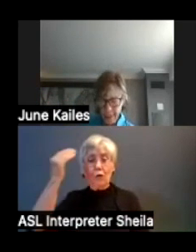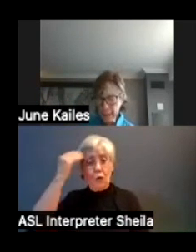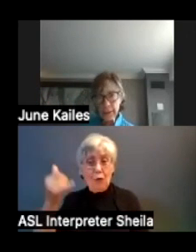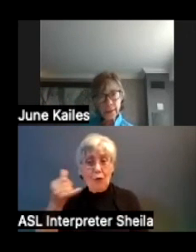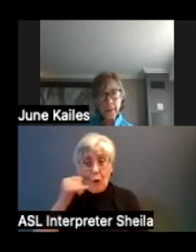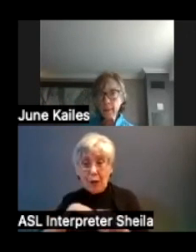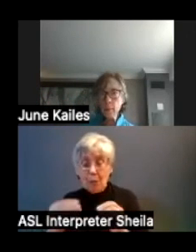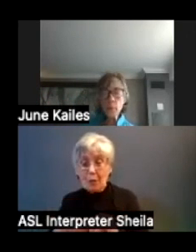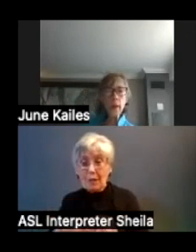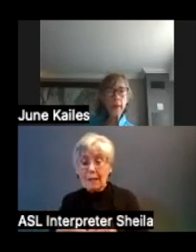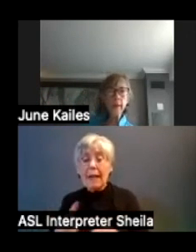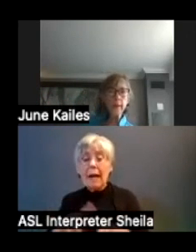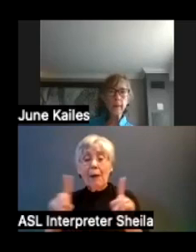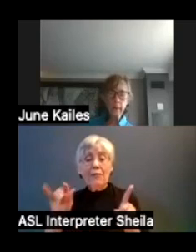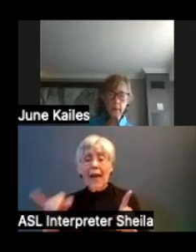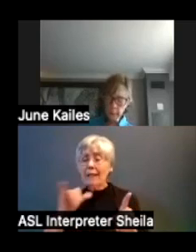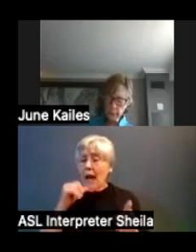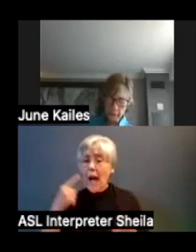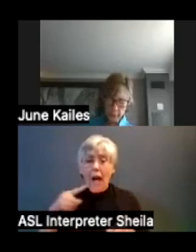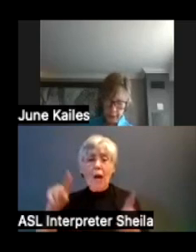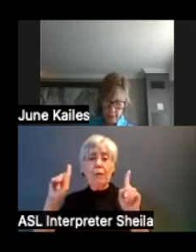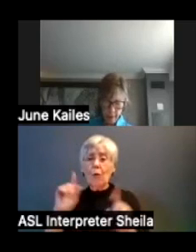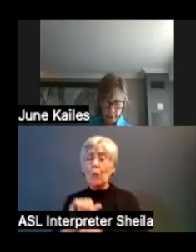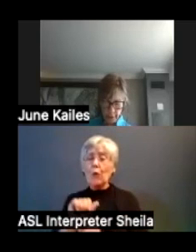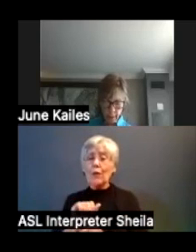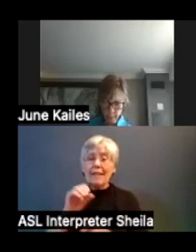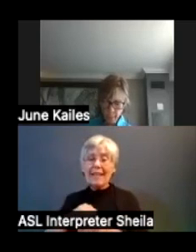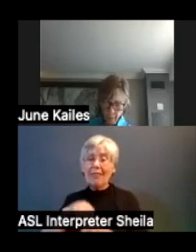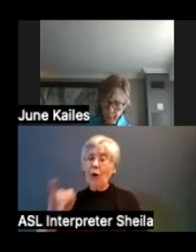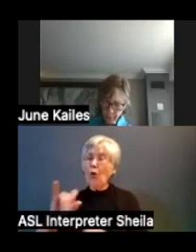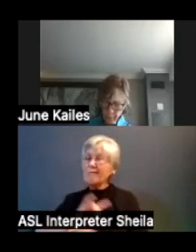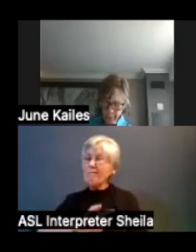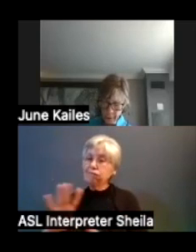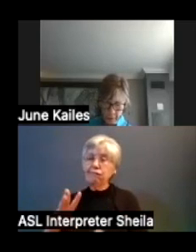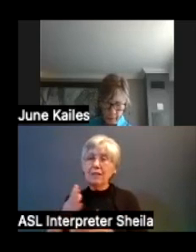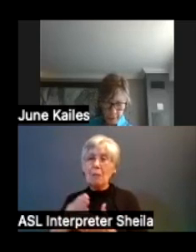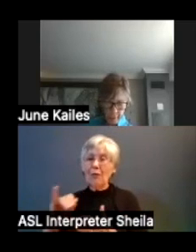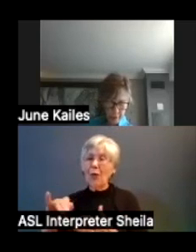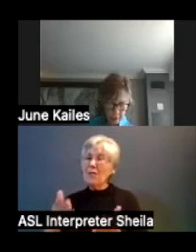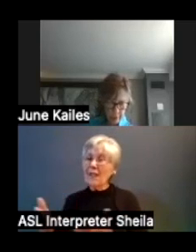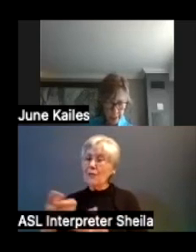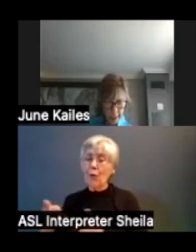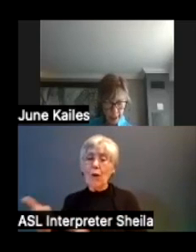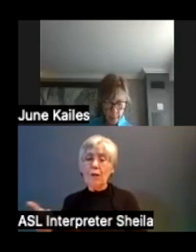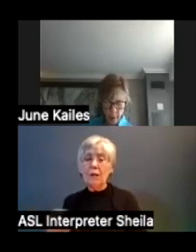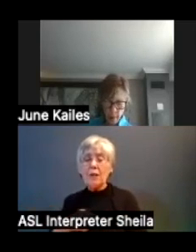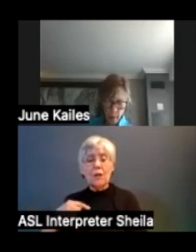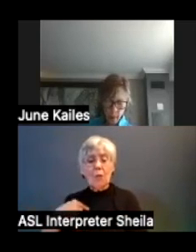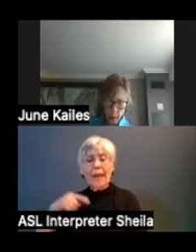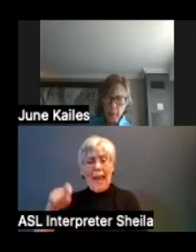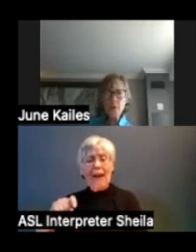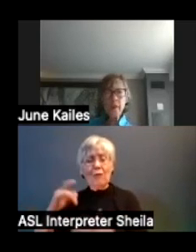that that's just not going to work in some of these events. So really doing the difficult thinking